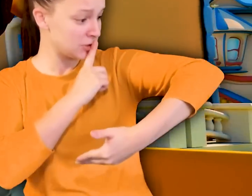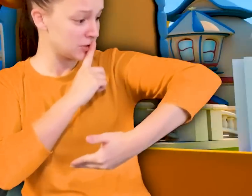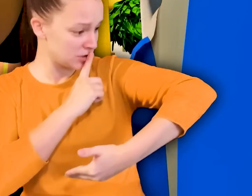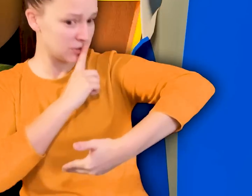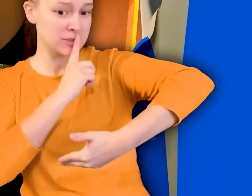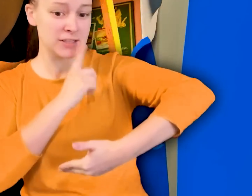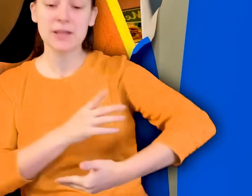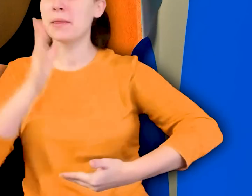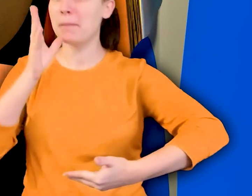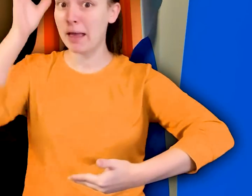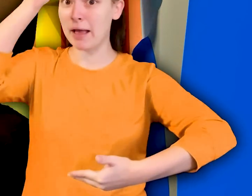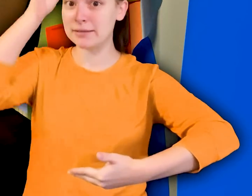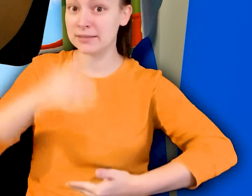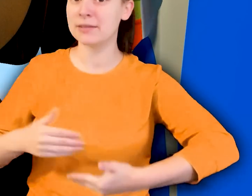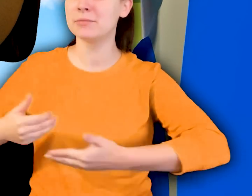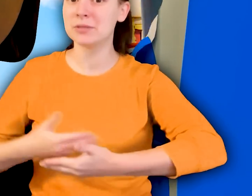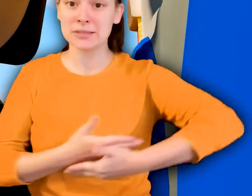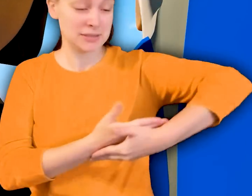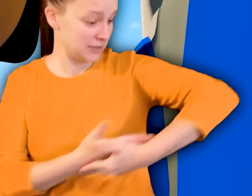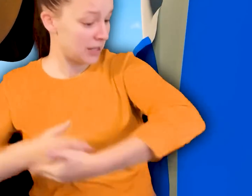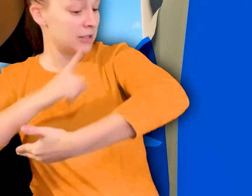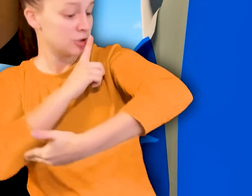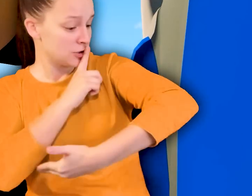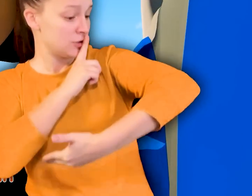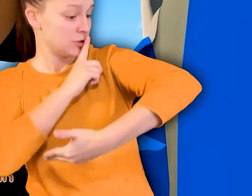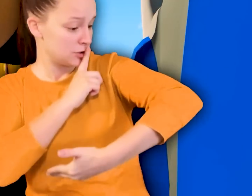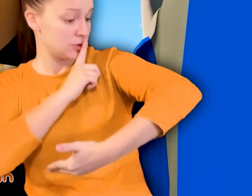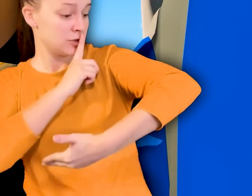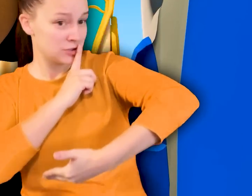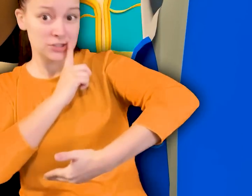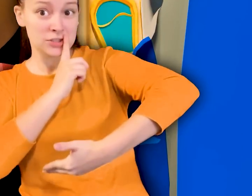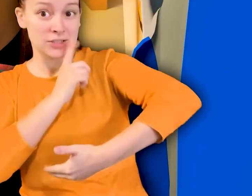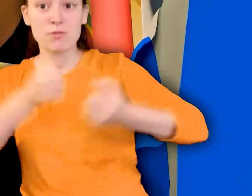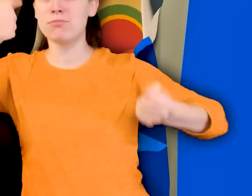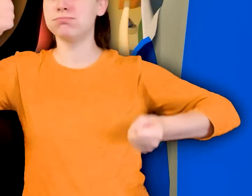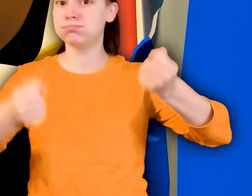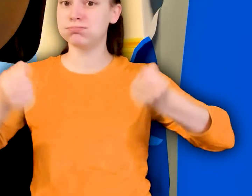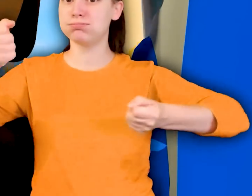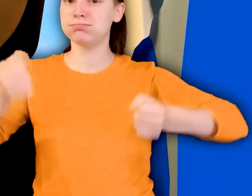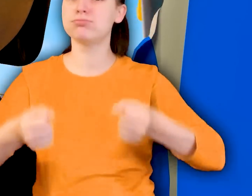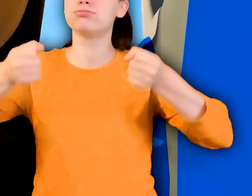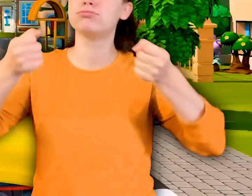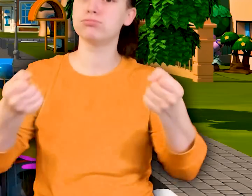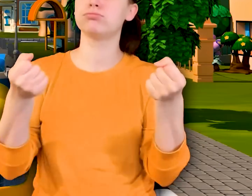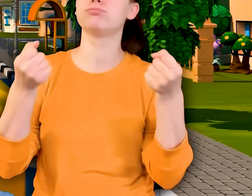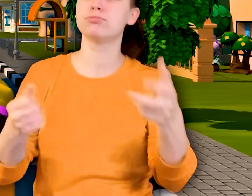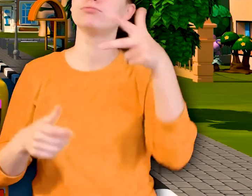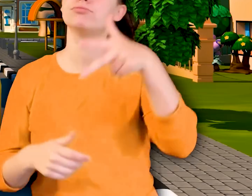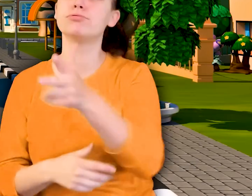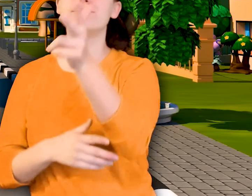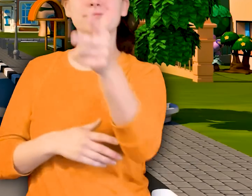hush hush hush the parents on the bus go hush hush hush all